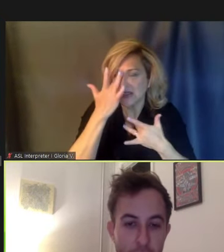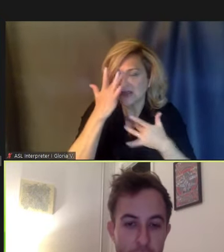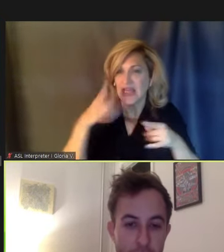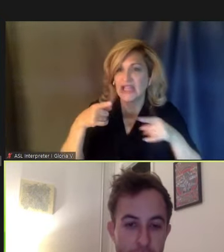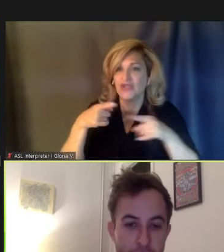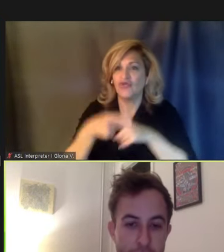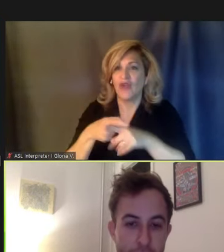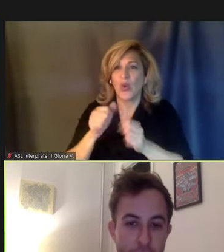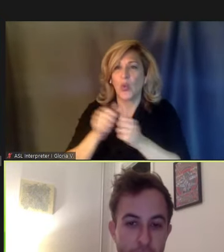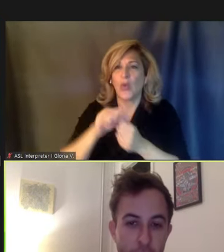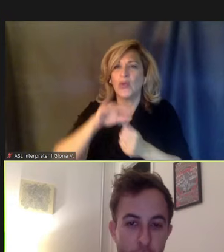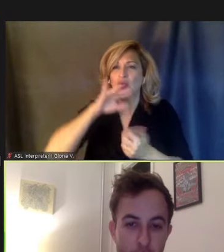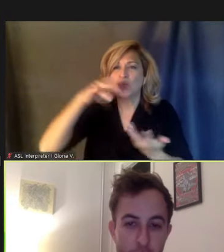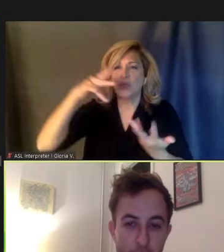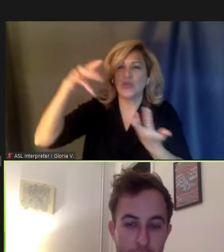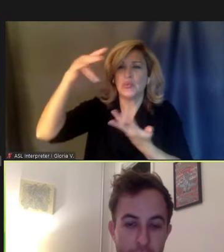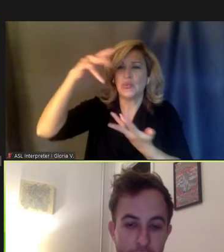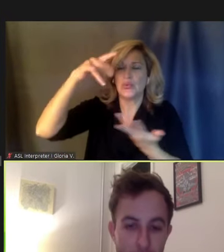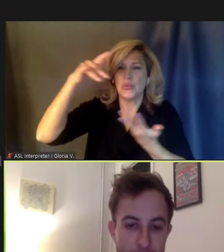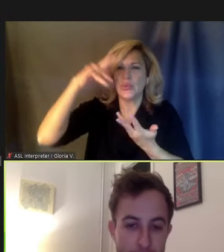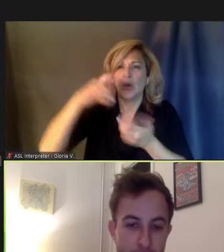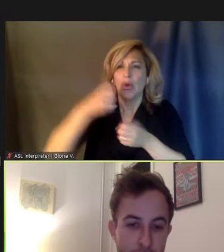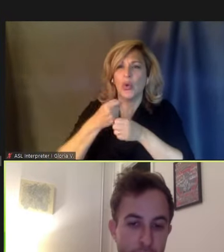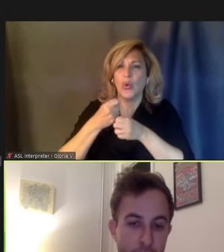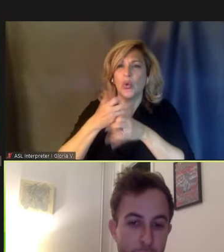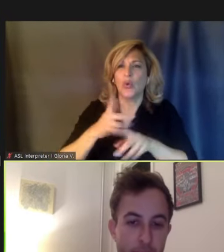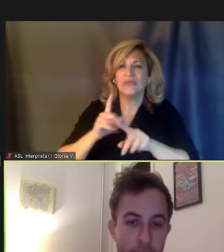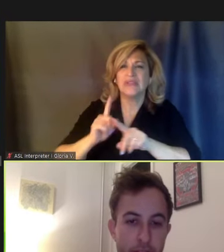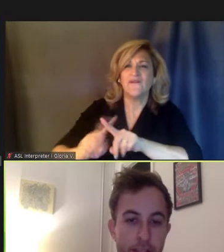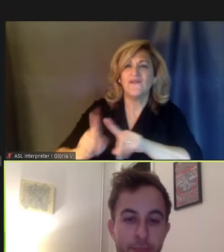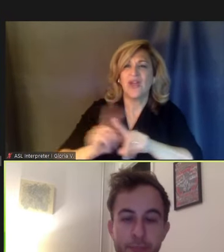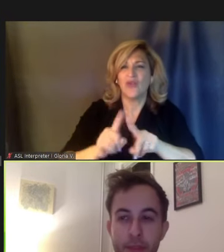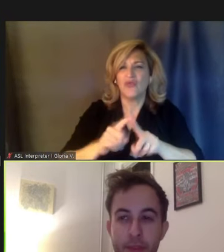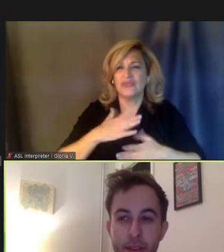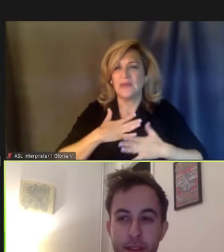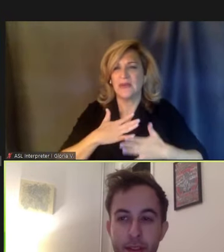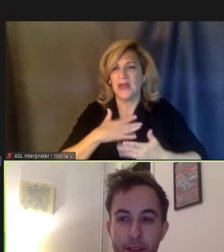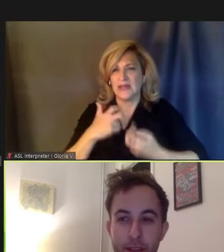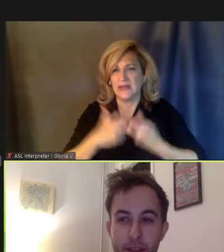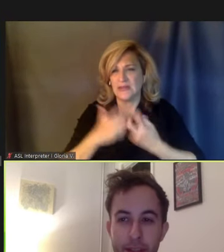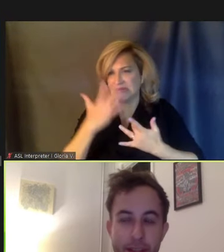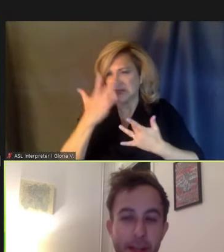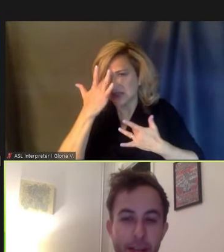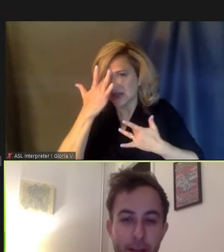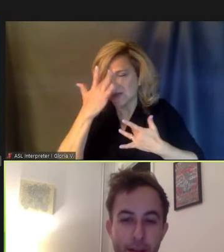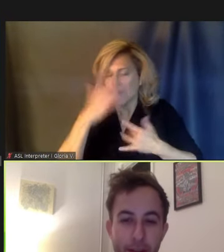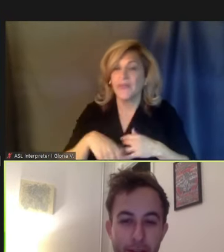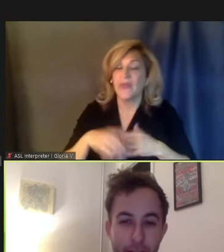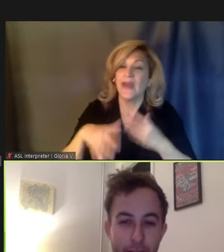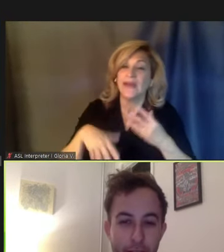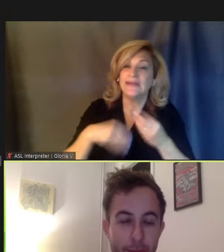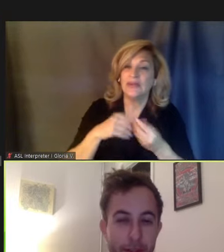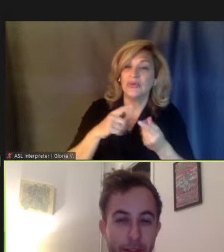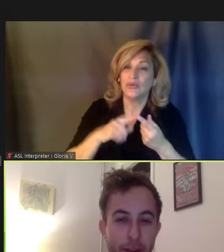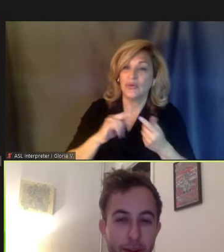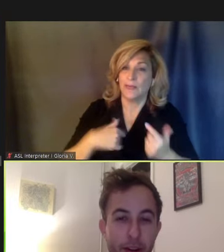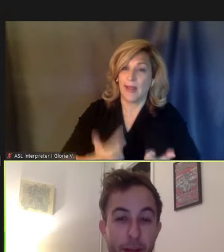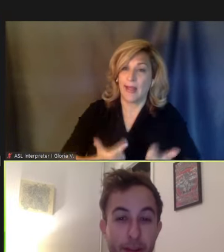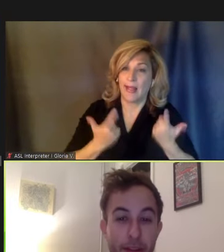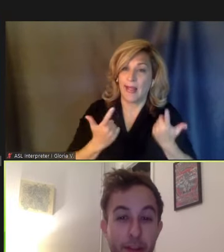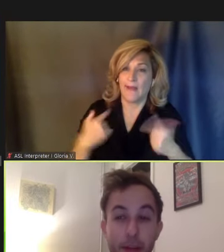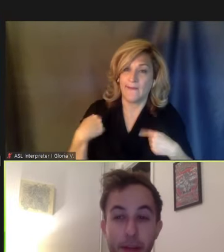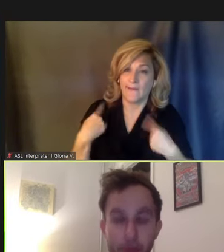to cause various respiratory ailments. Additionally, the entire time I've been alive, I've been hearing